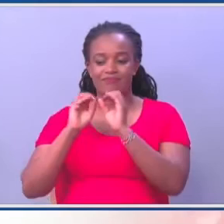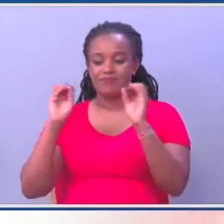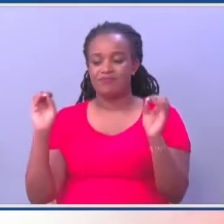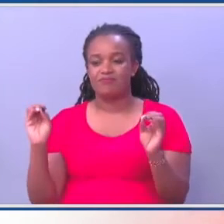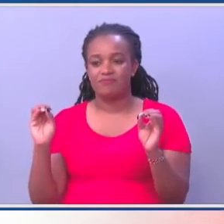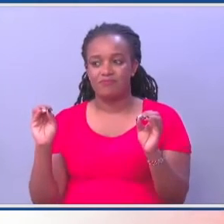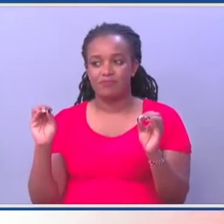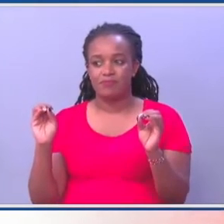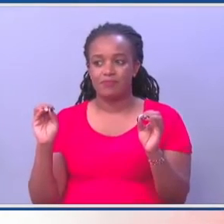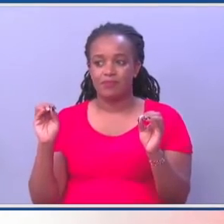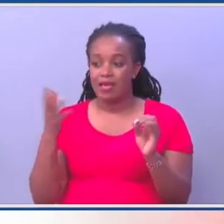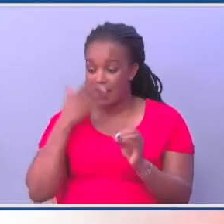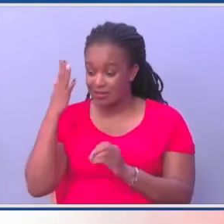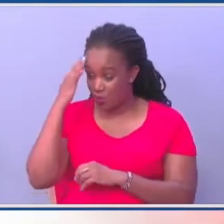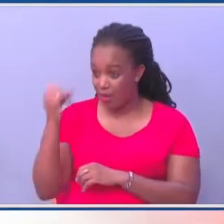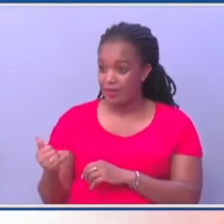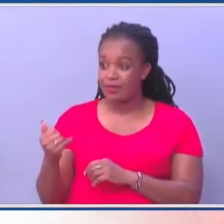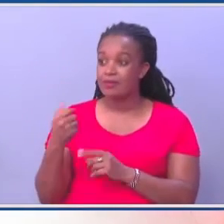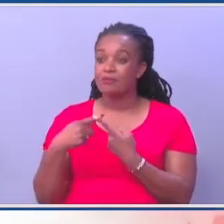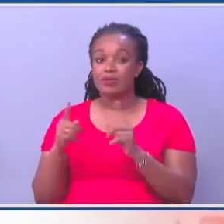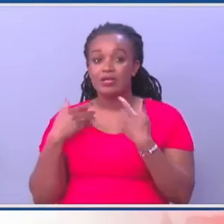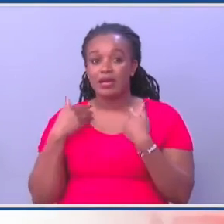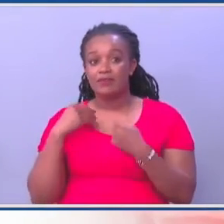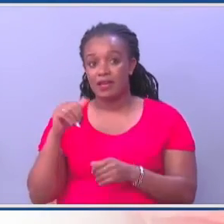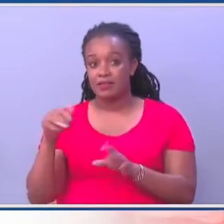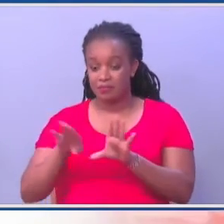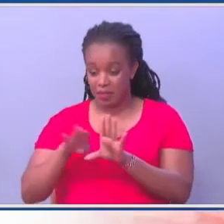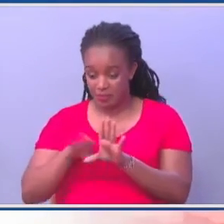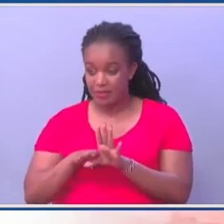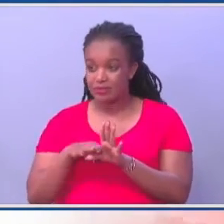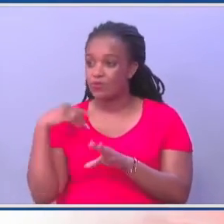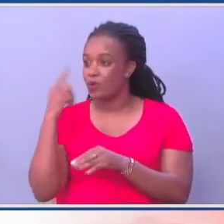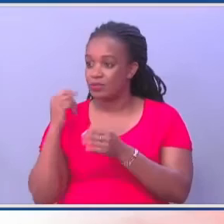isn't it? You've answered. But there are other members who are supporting that. No, you've answered.